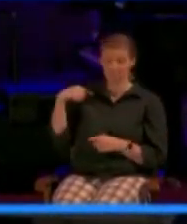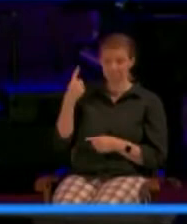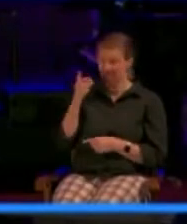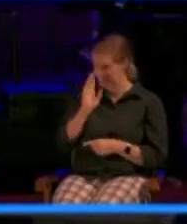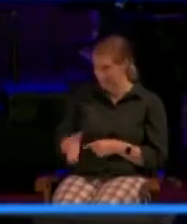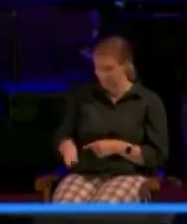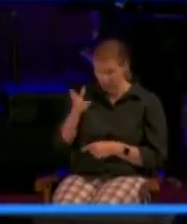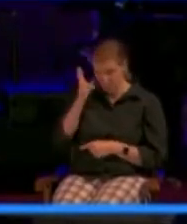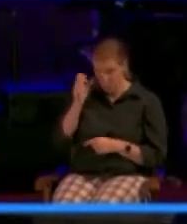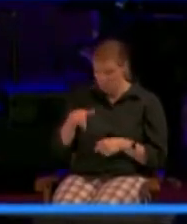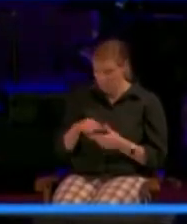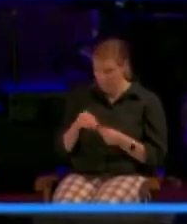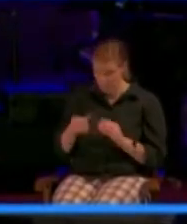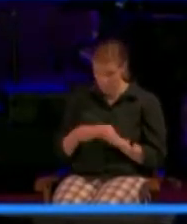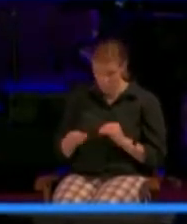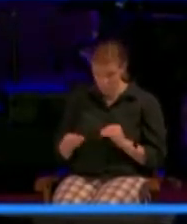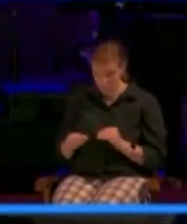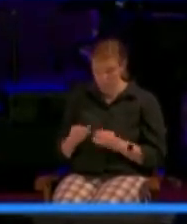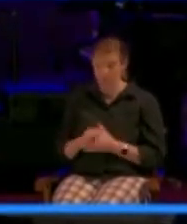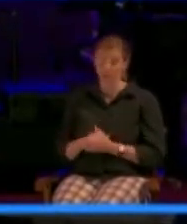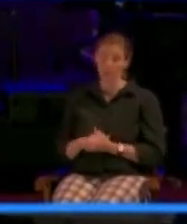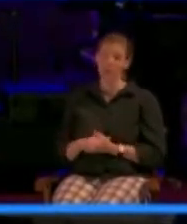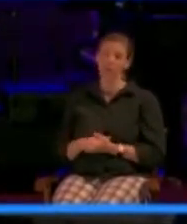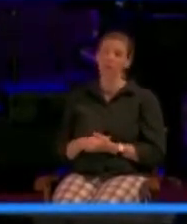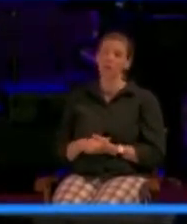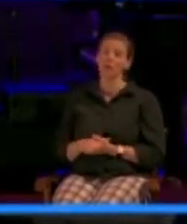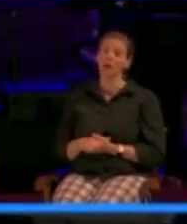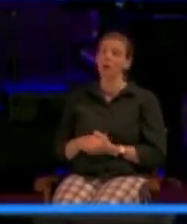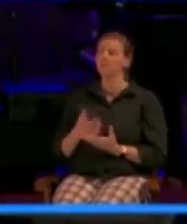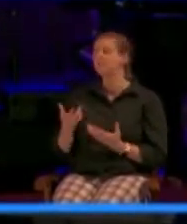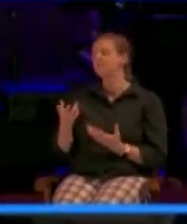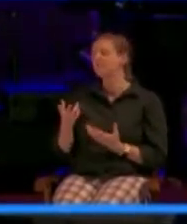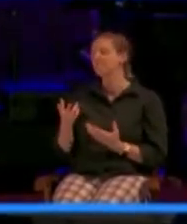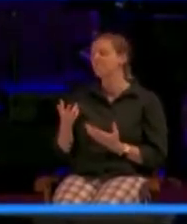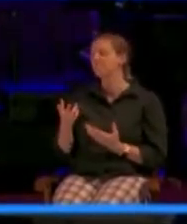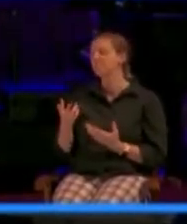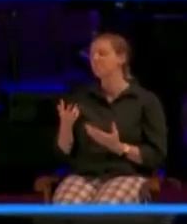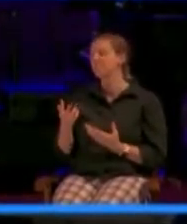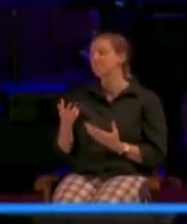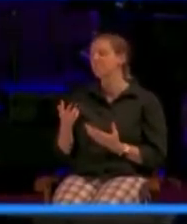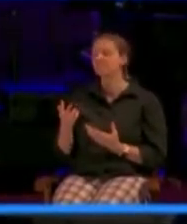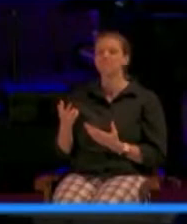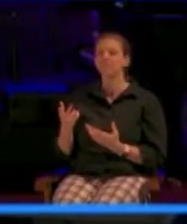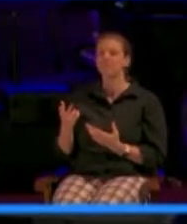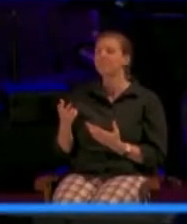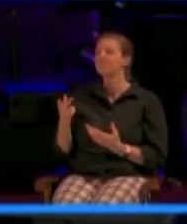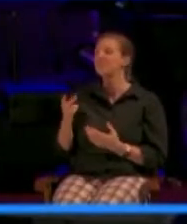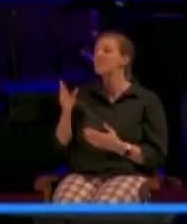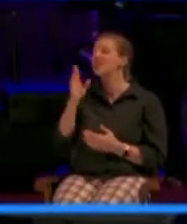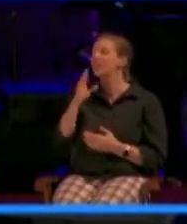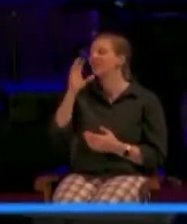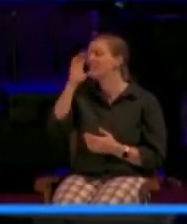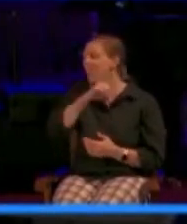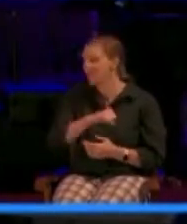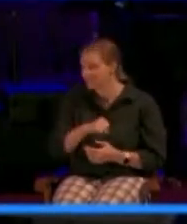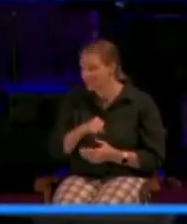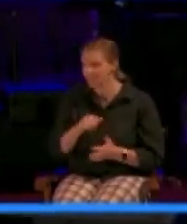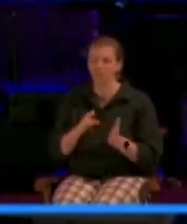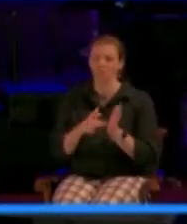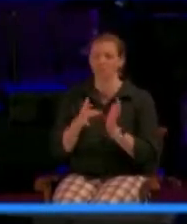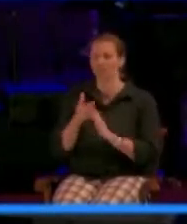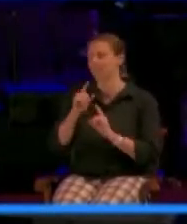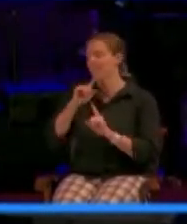my estimation, who would have ever said what Jesus said. Do you know, when I pastored here and since I left here and before I came